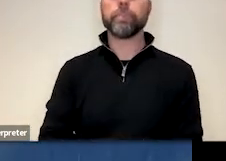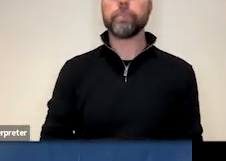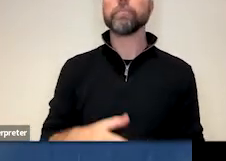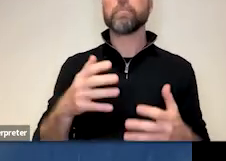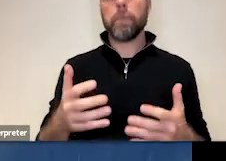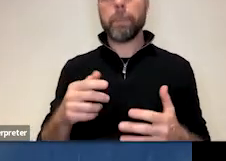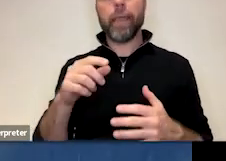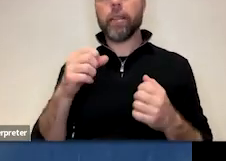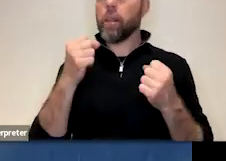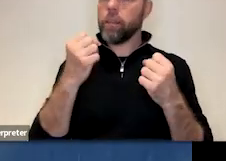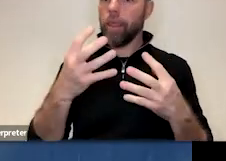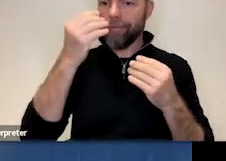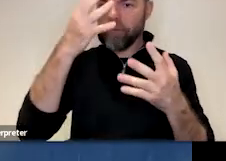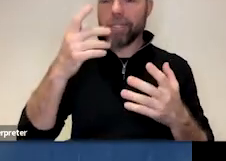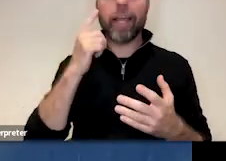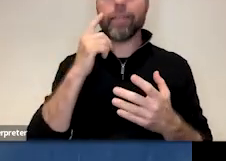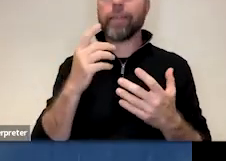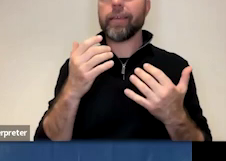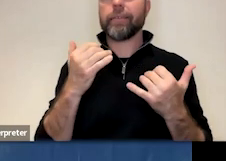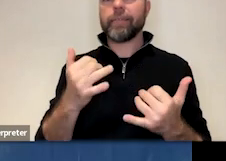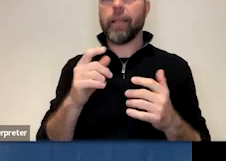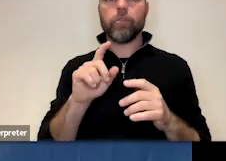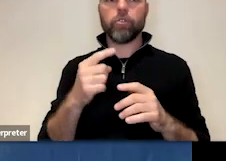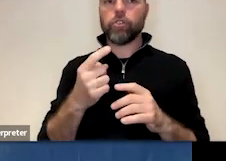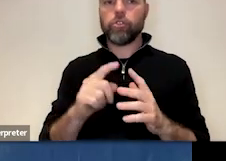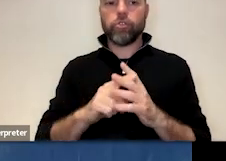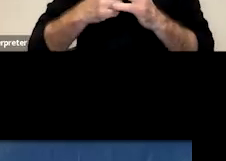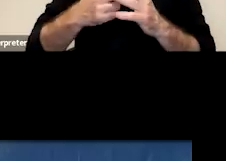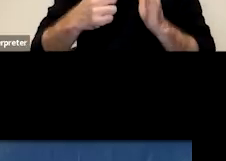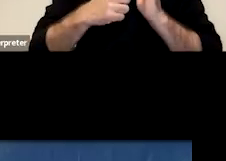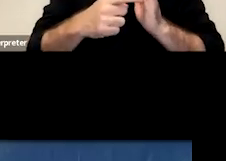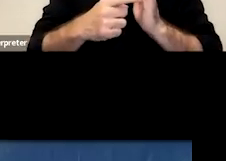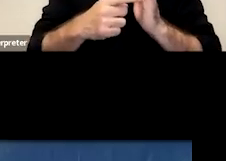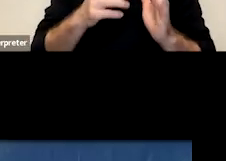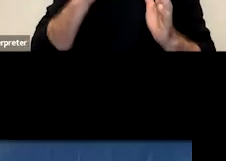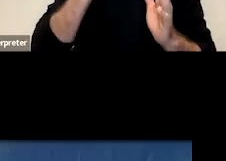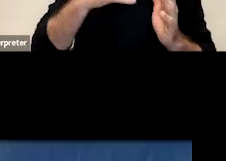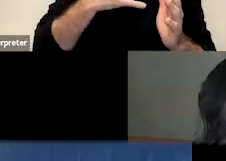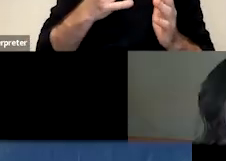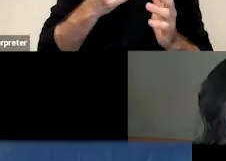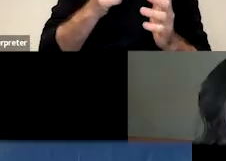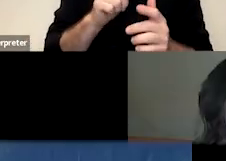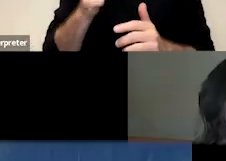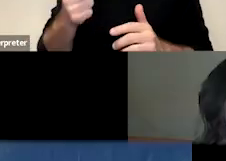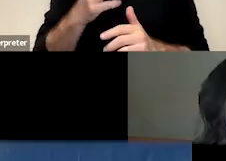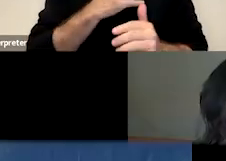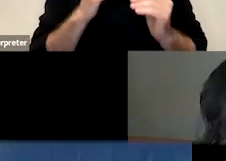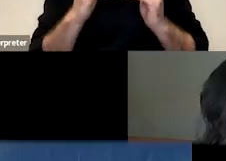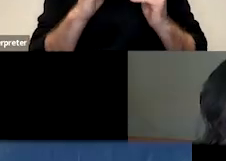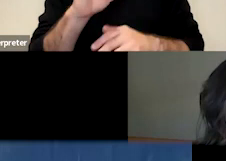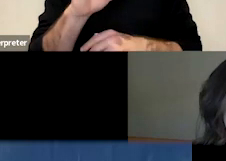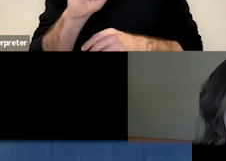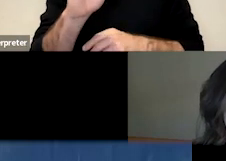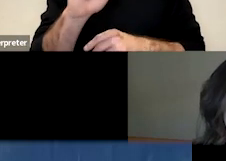So that's a ton of information. I think we should just get straight into the demo. I'd like to turn the webinar over to my colleague here at Argonne, Carmella